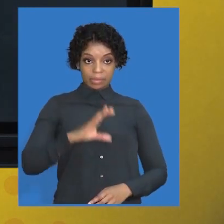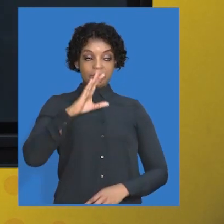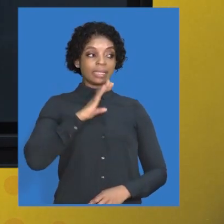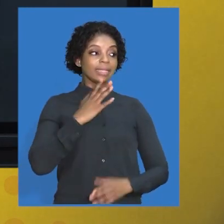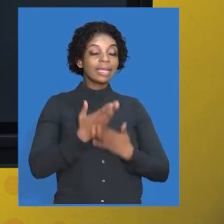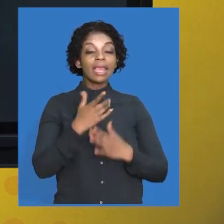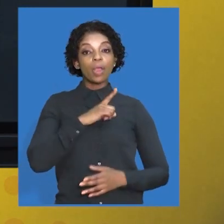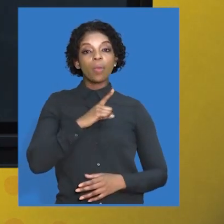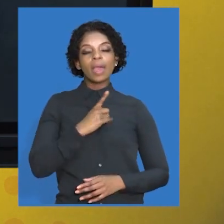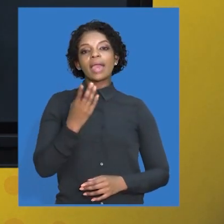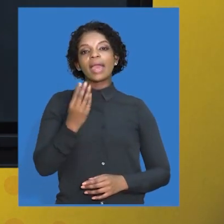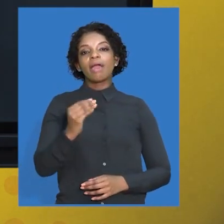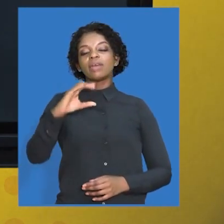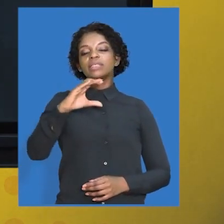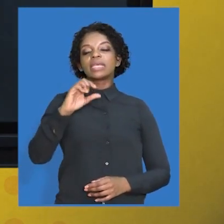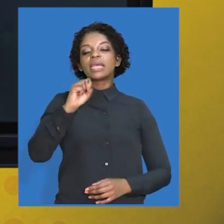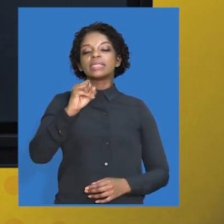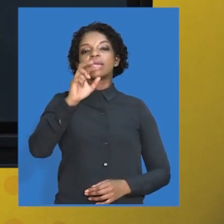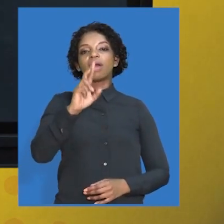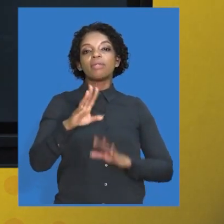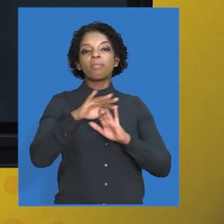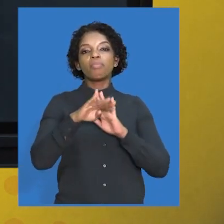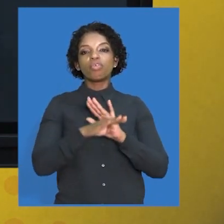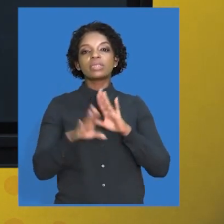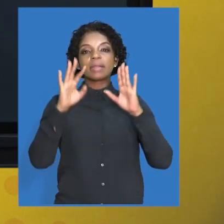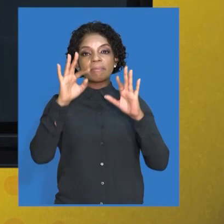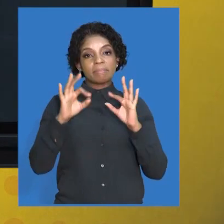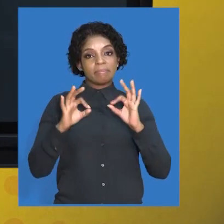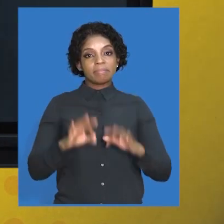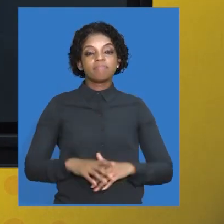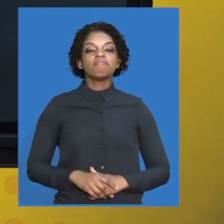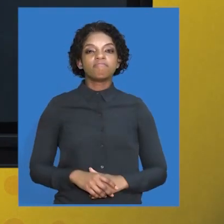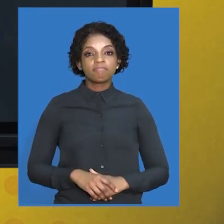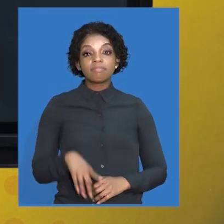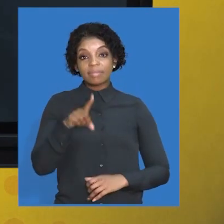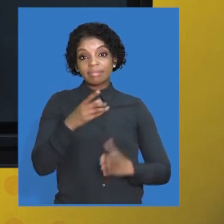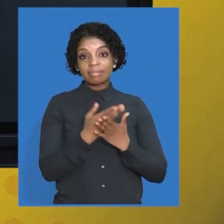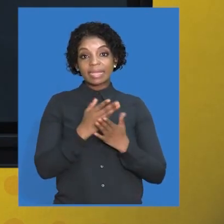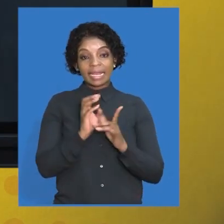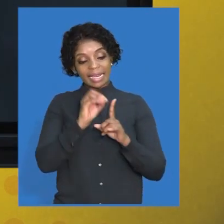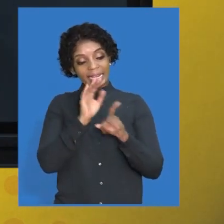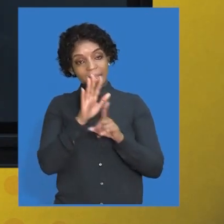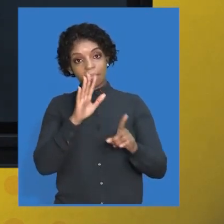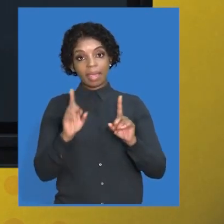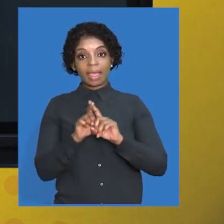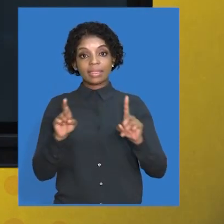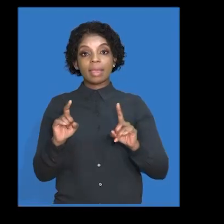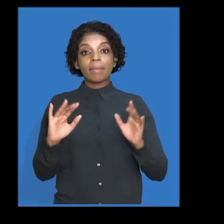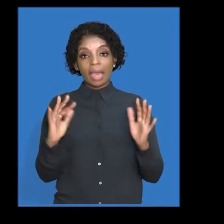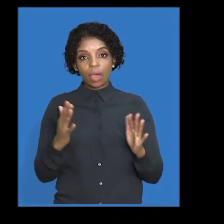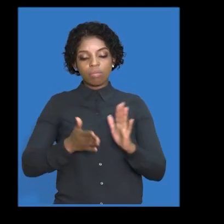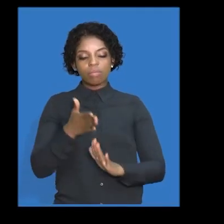a CSR program properly, which is going to dampen their confidence, which could impact them in the running of the business.